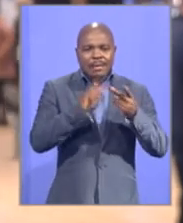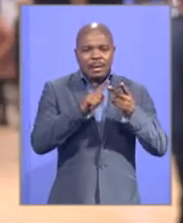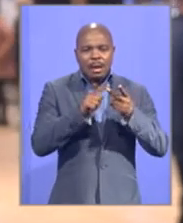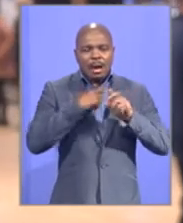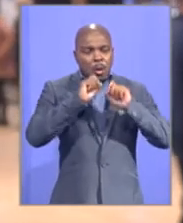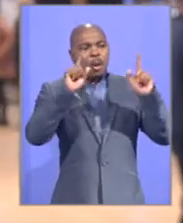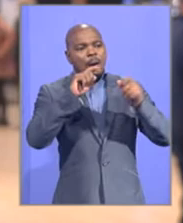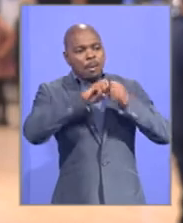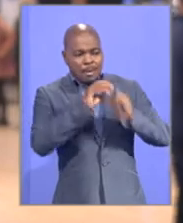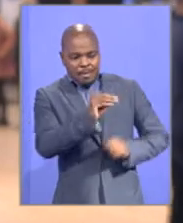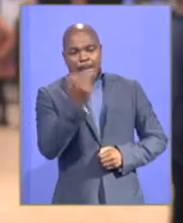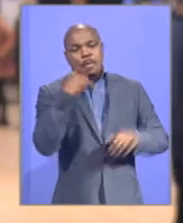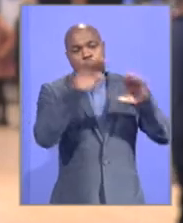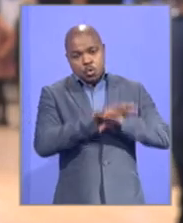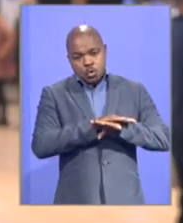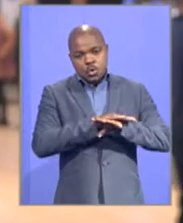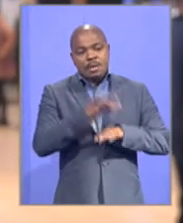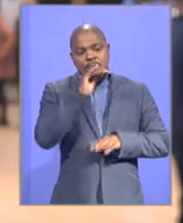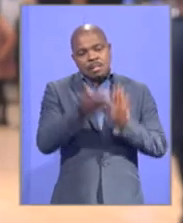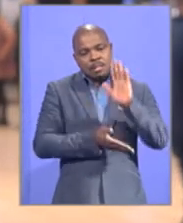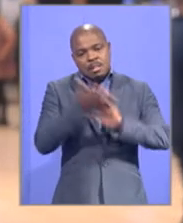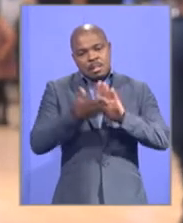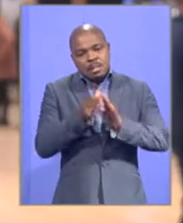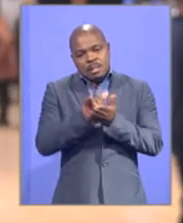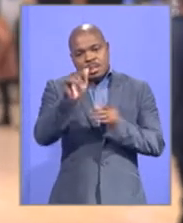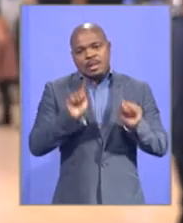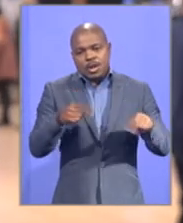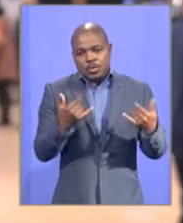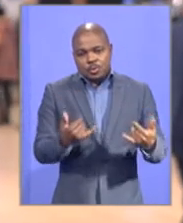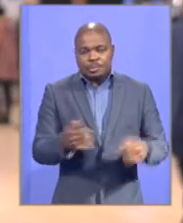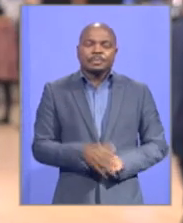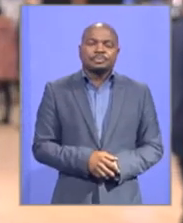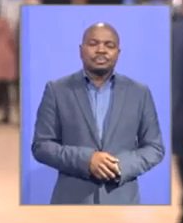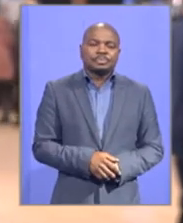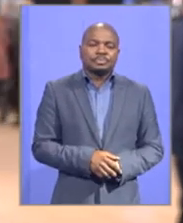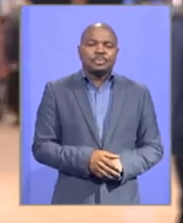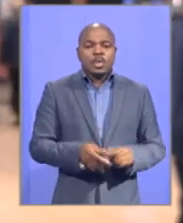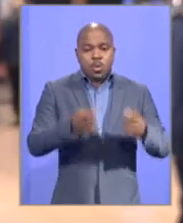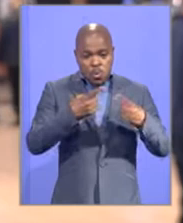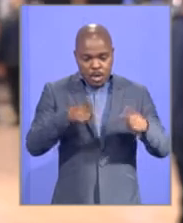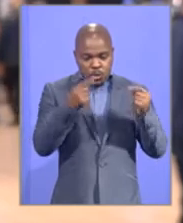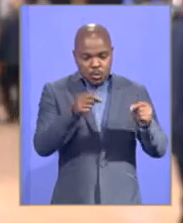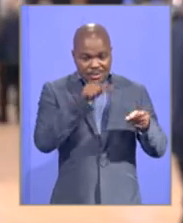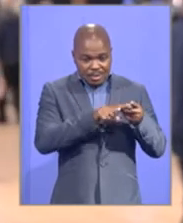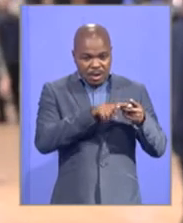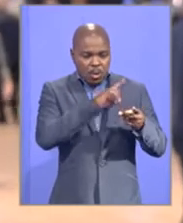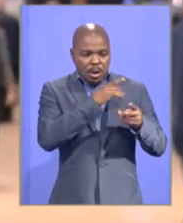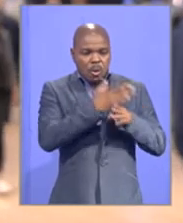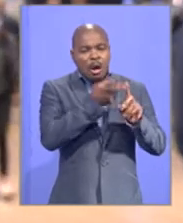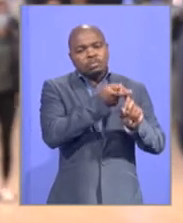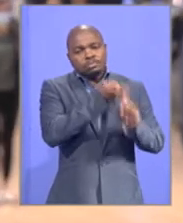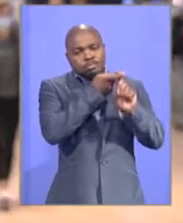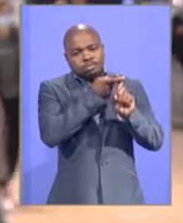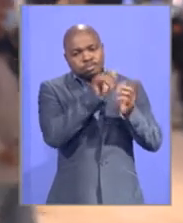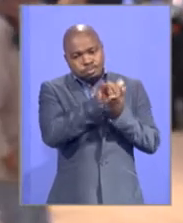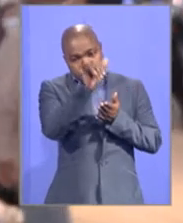of that last night, that we would not be able to continue operations from today. We are viewing this as a suspension,